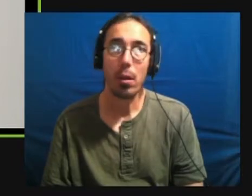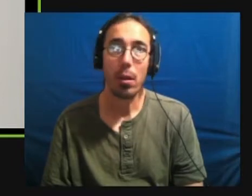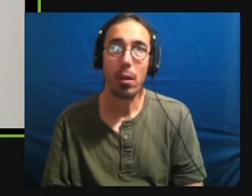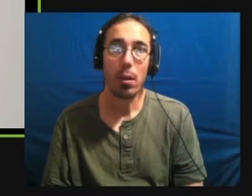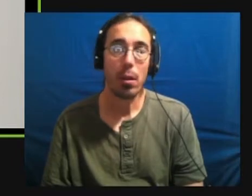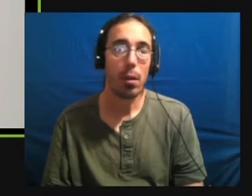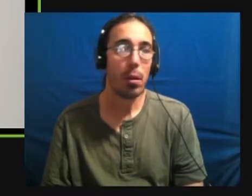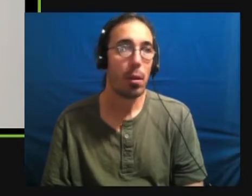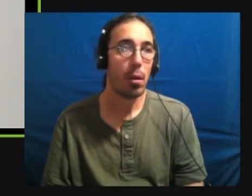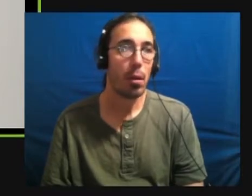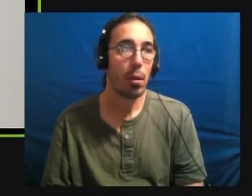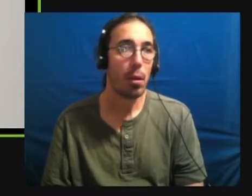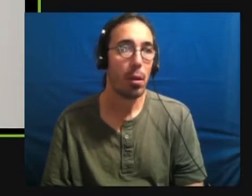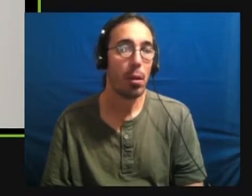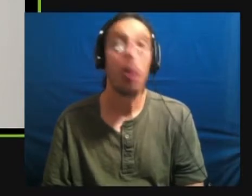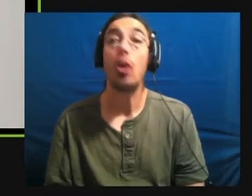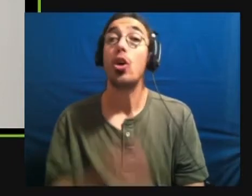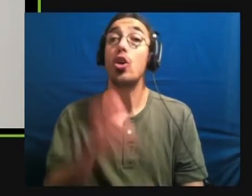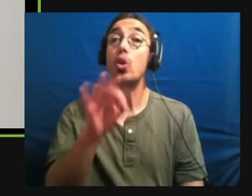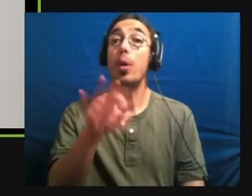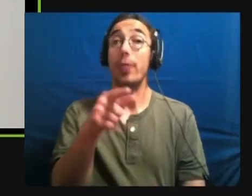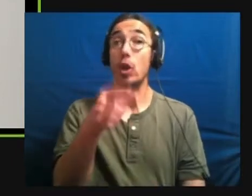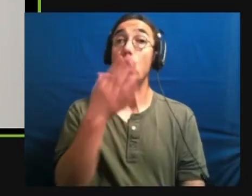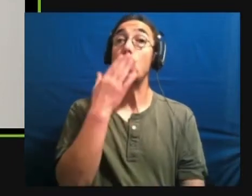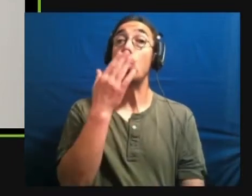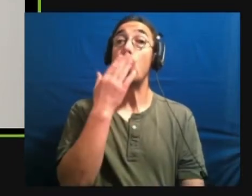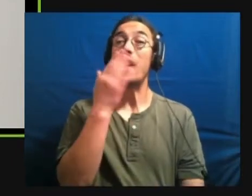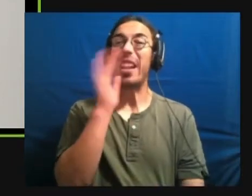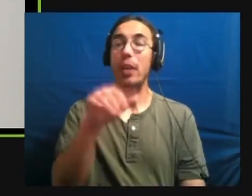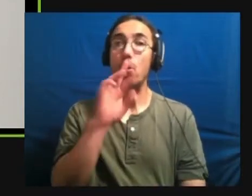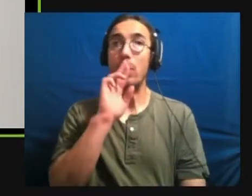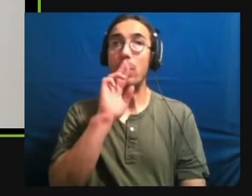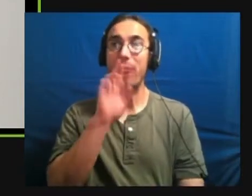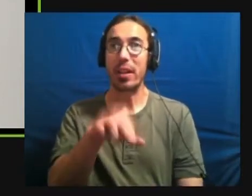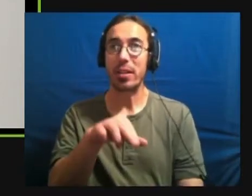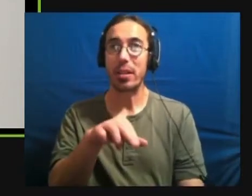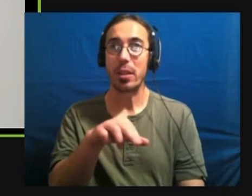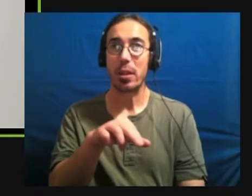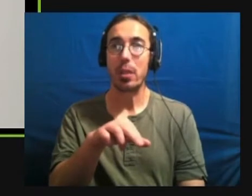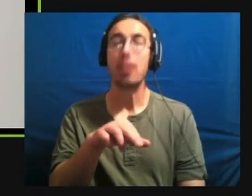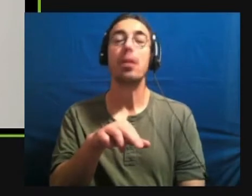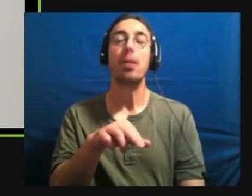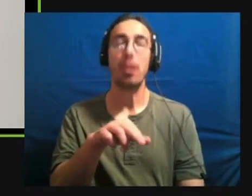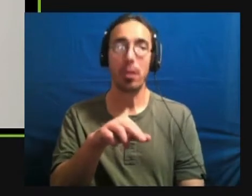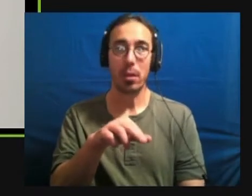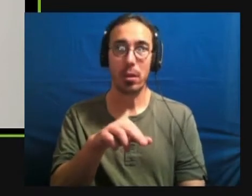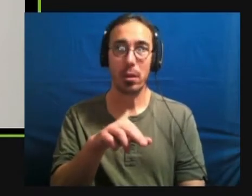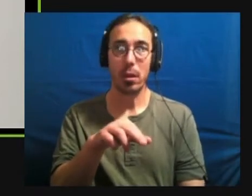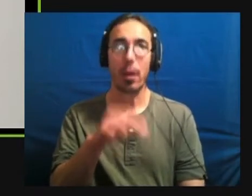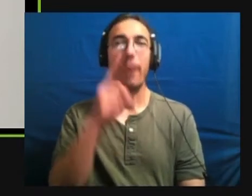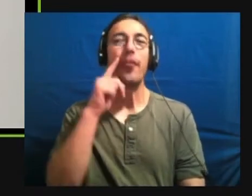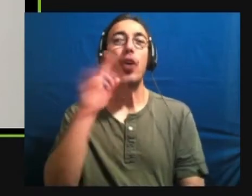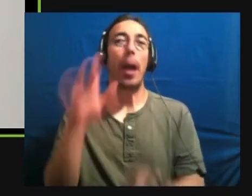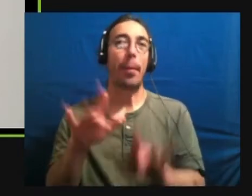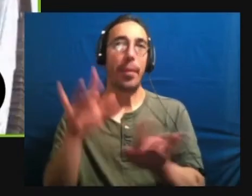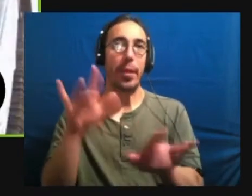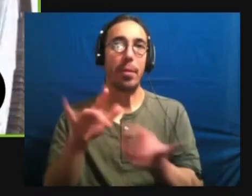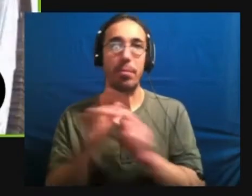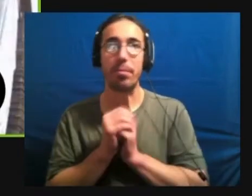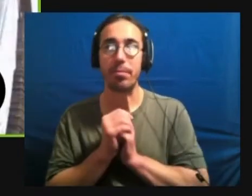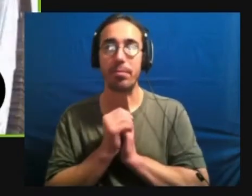Yeah, so if you yawn too, that's a reflexive, that's your reflexive empathy. And